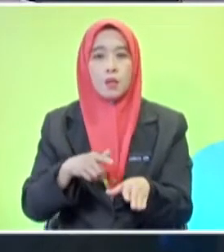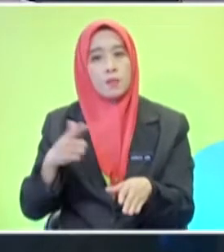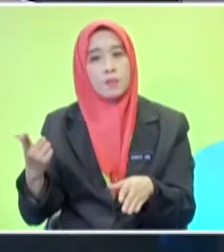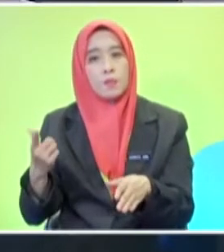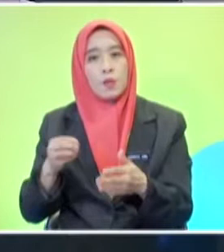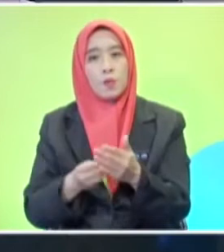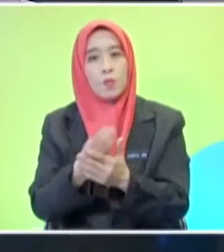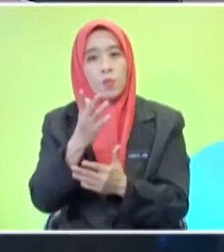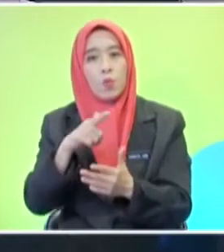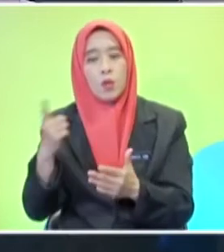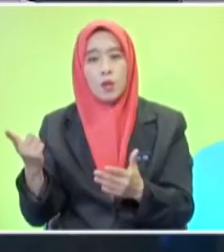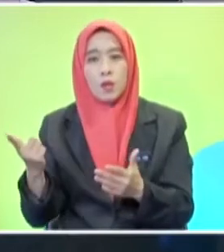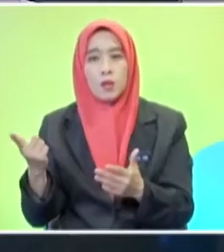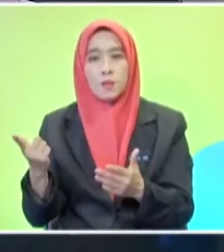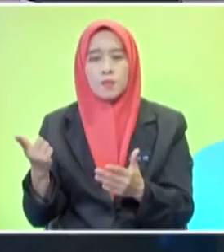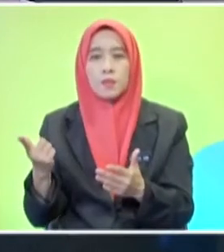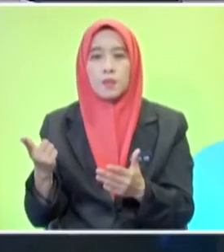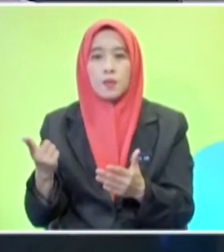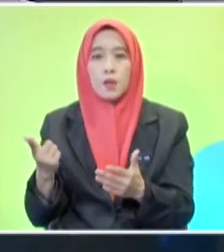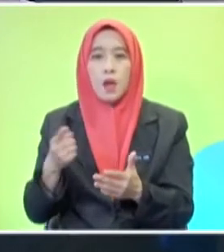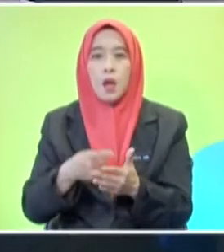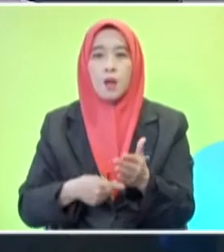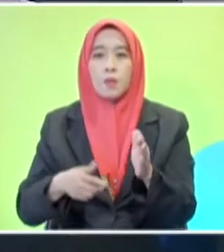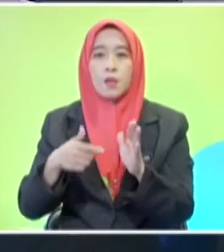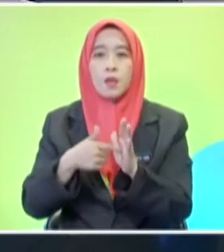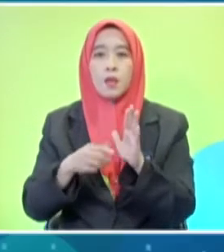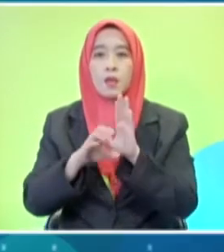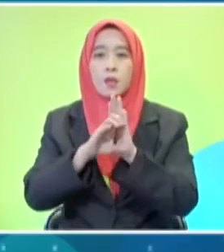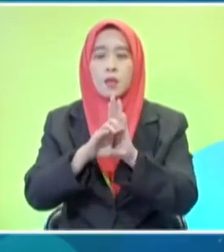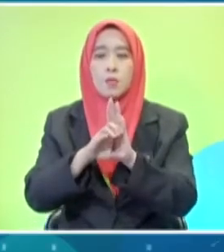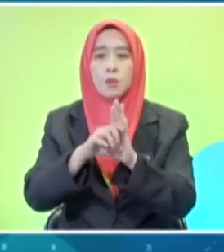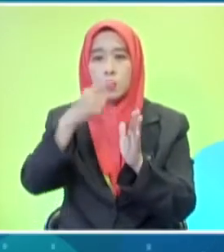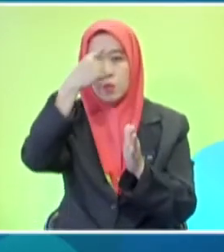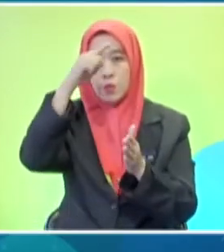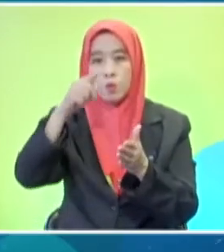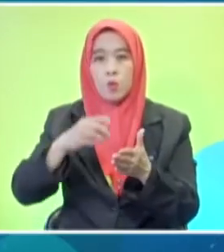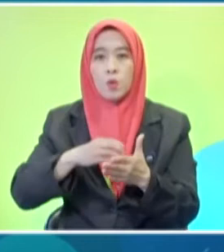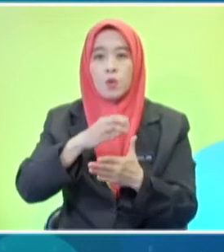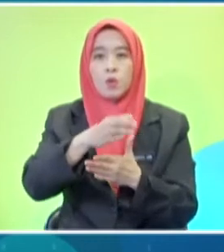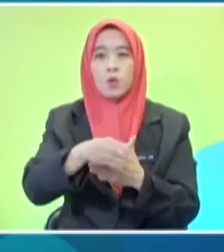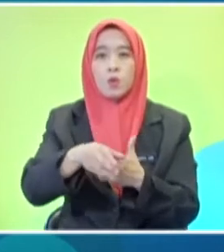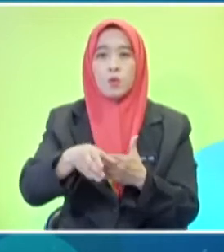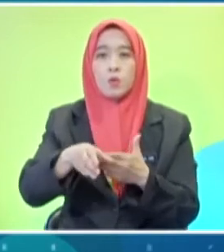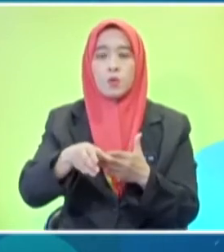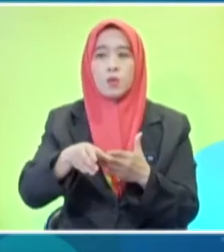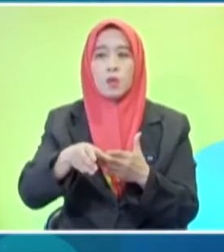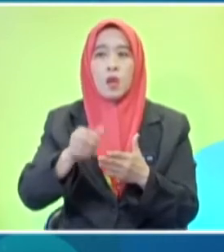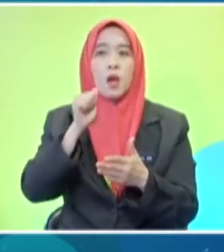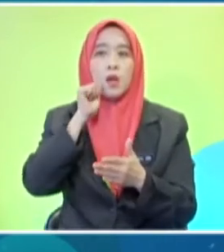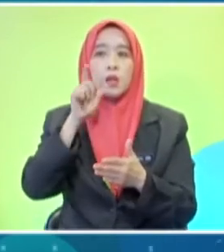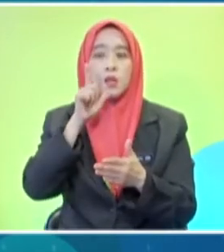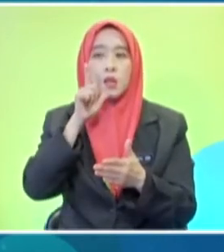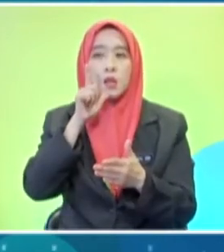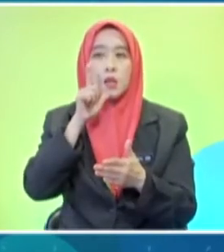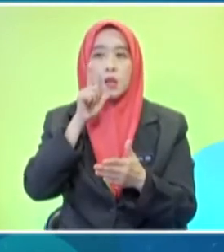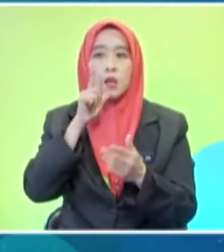what is the example for commensalism? Put up your hand. Okay. We have Alisa. Alisa, can you let us know?